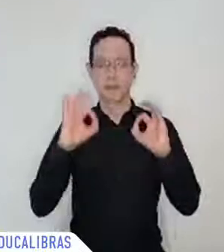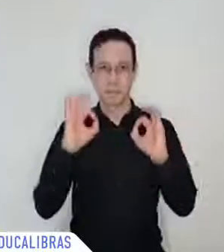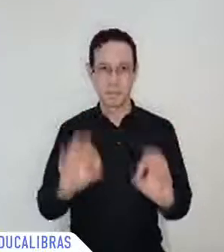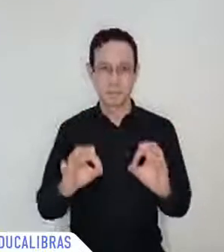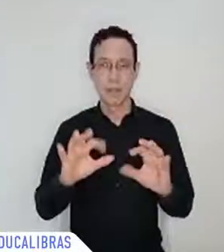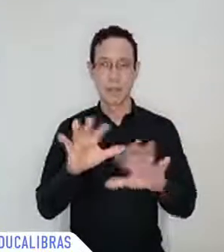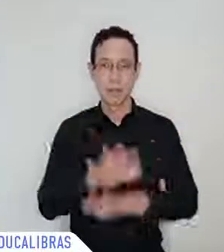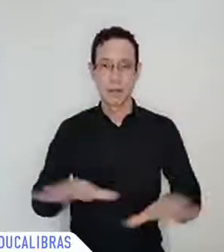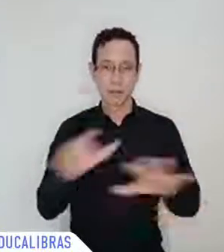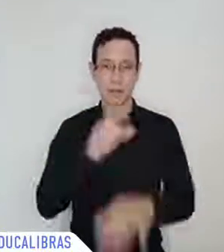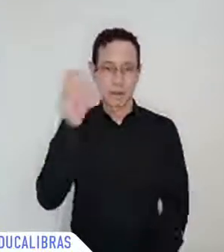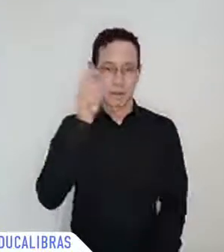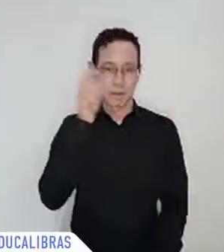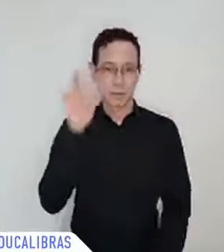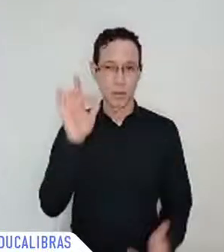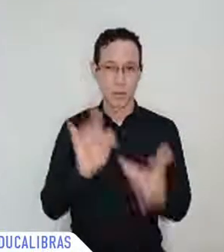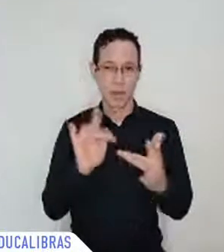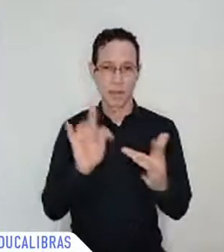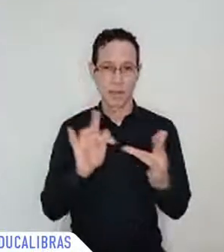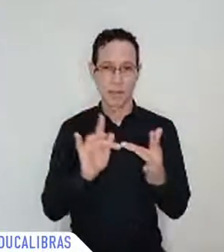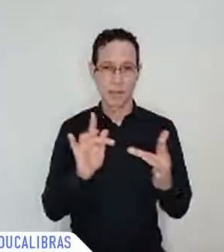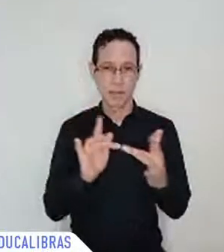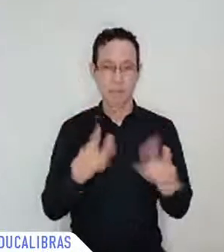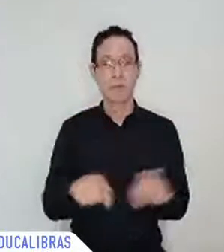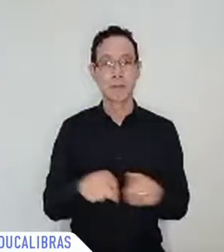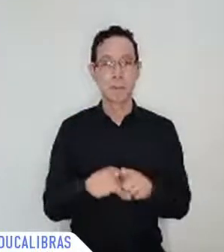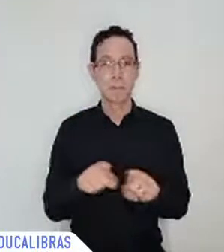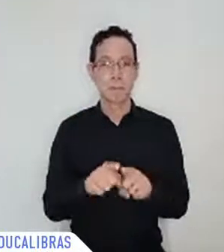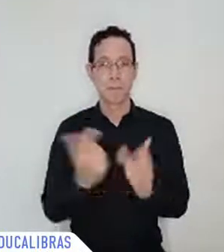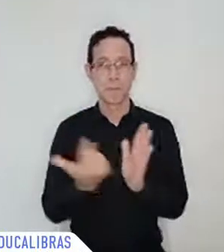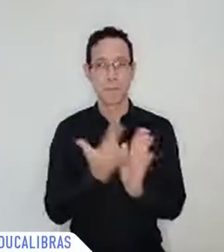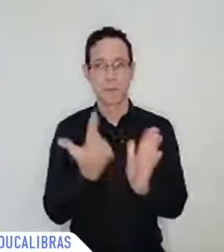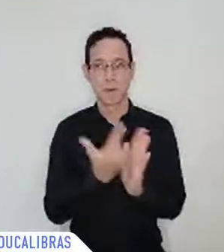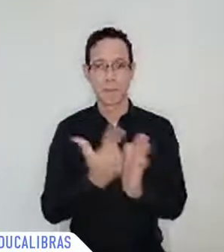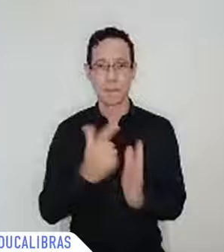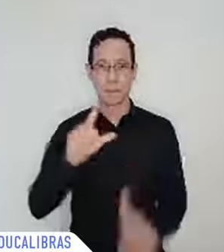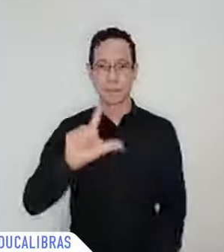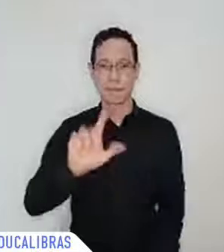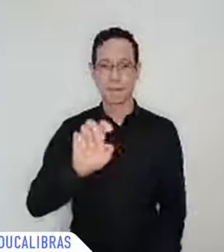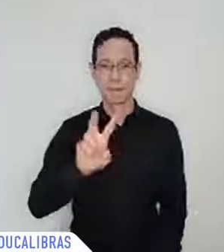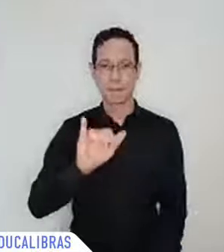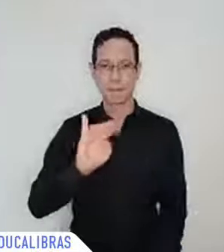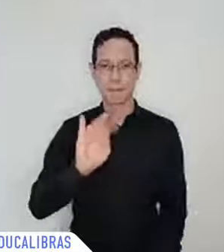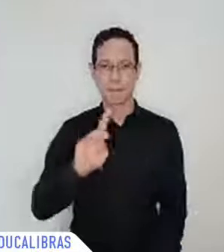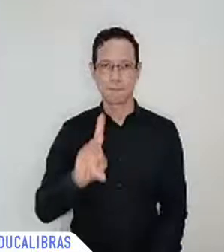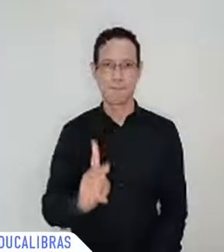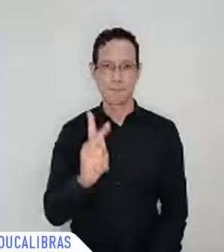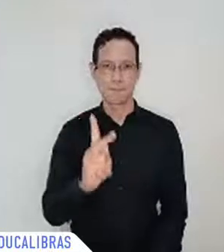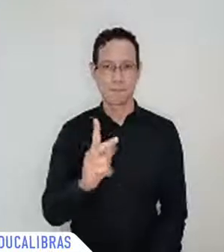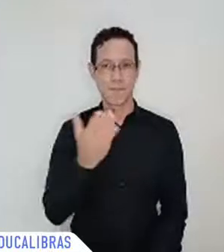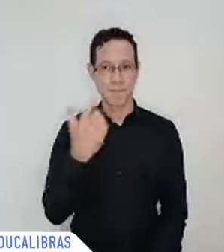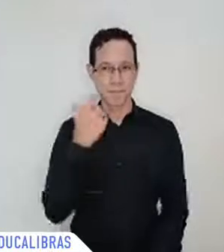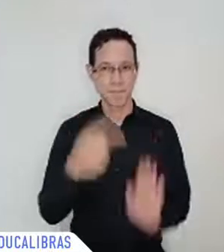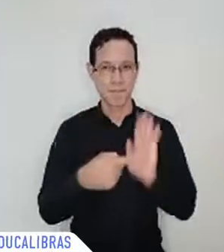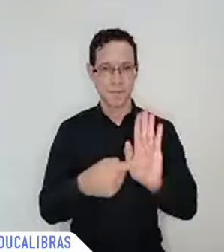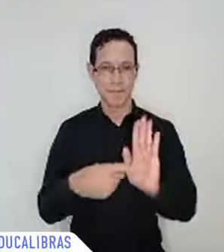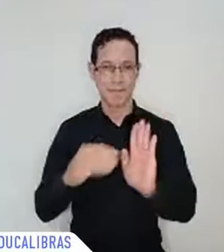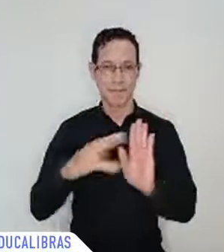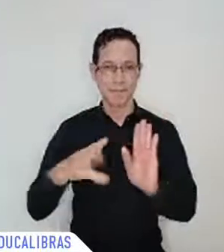will complement all this information you have mentioned,